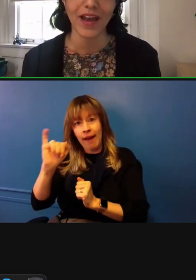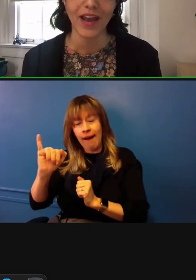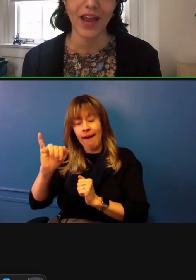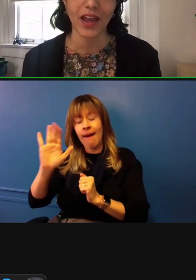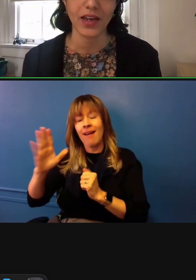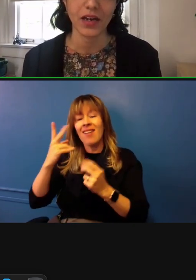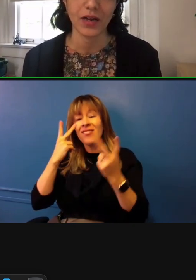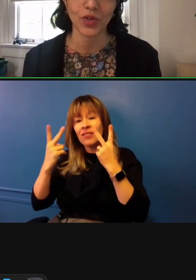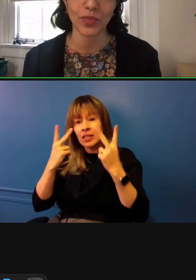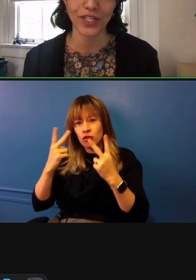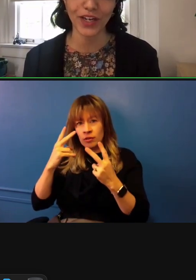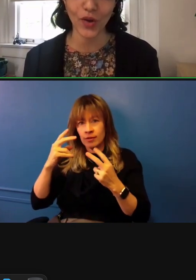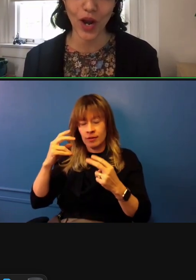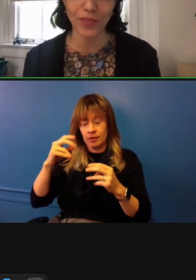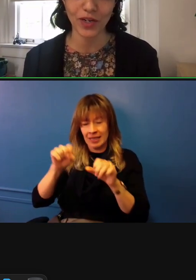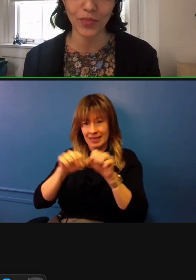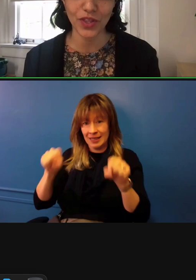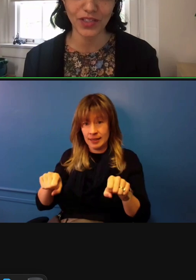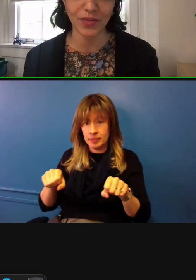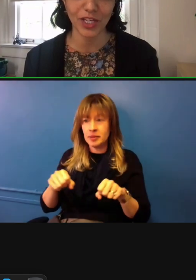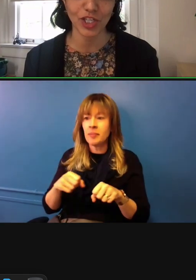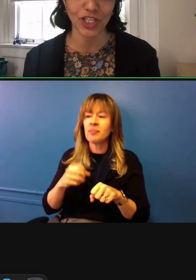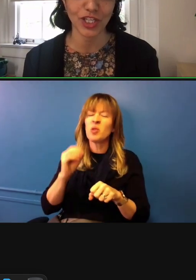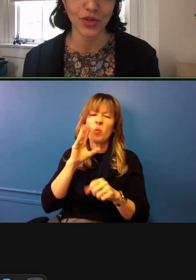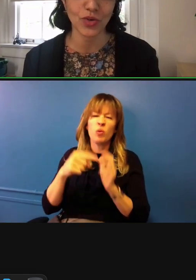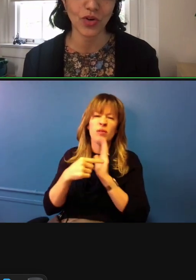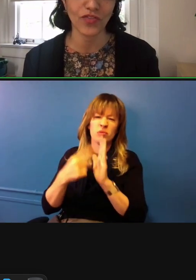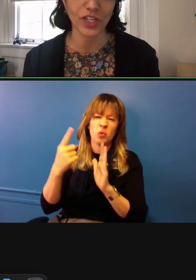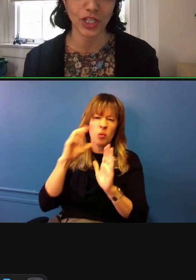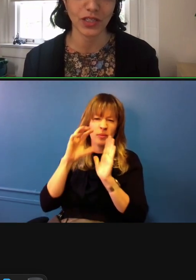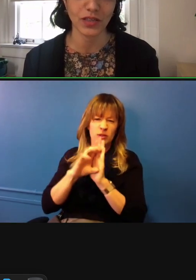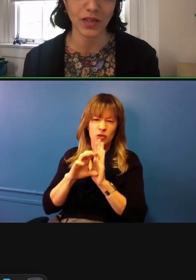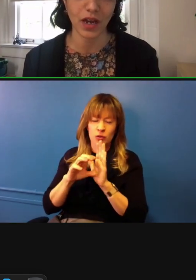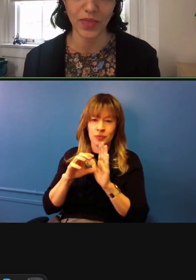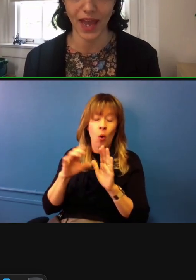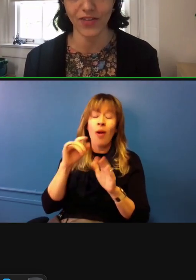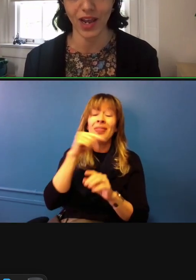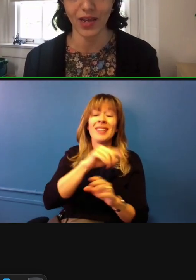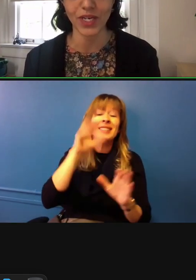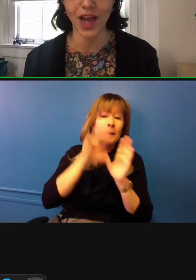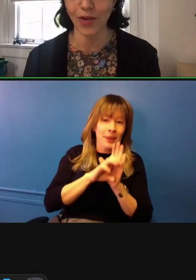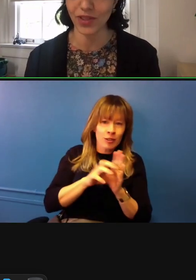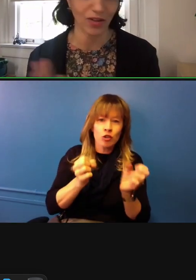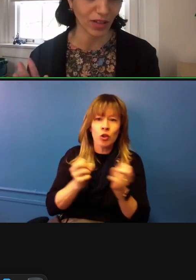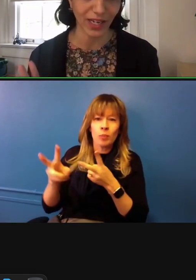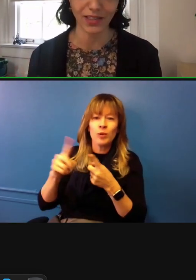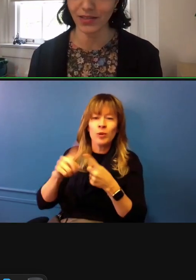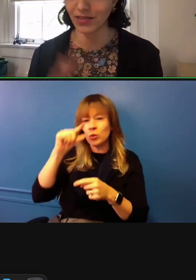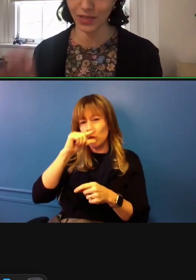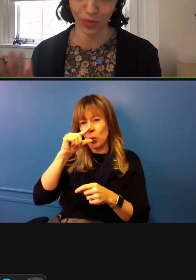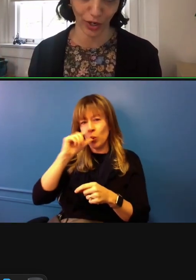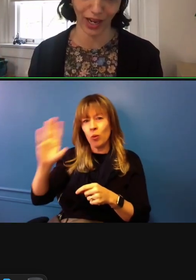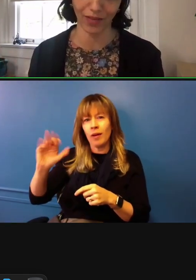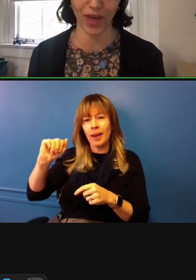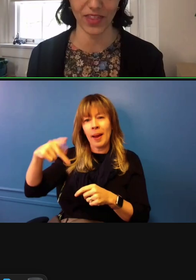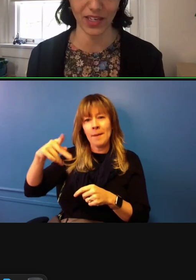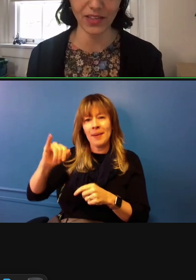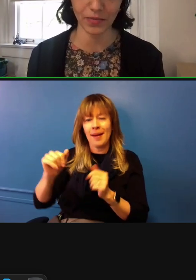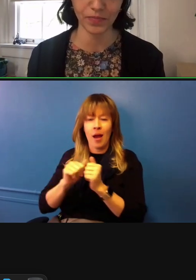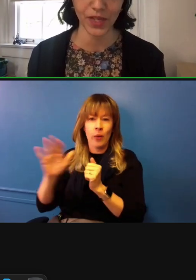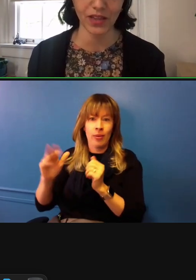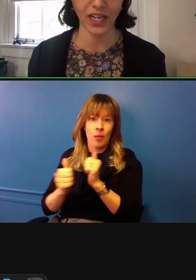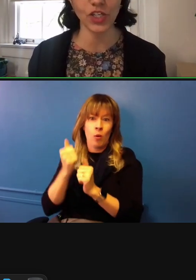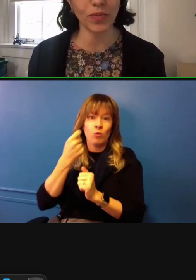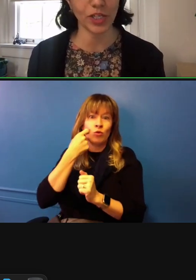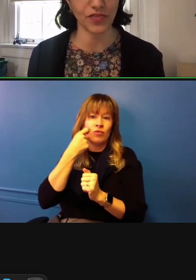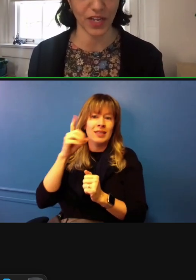systems. And so in particular, I'm going to put this image into Google Vision's, they have an API with their latest deep learning